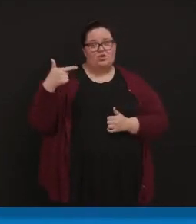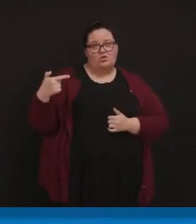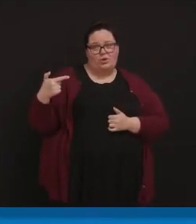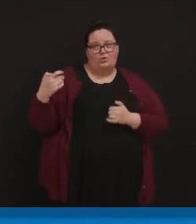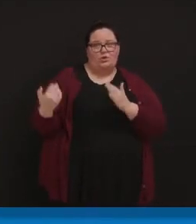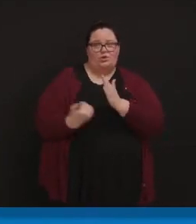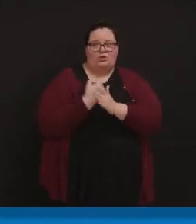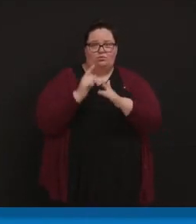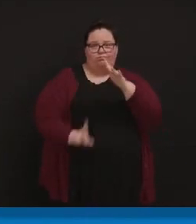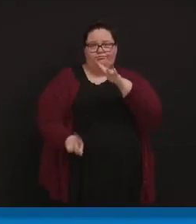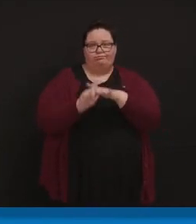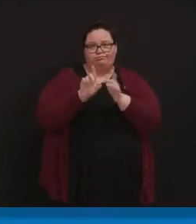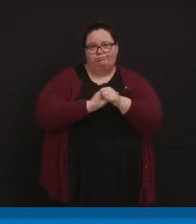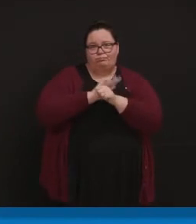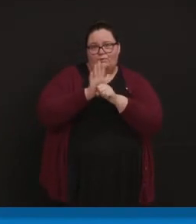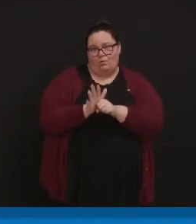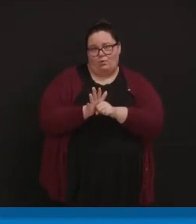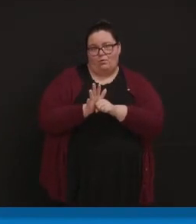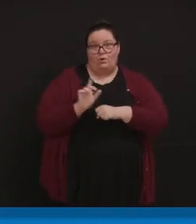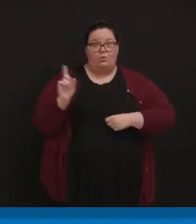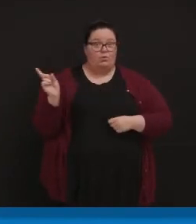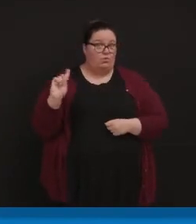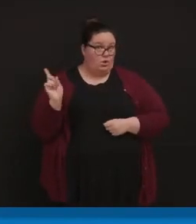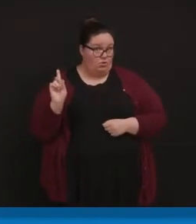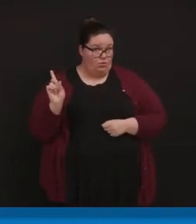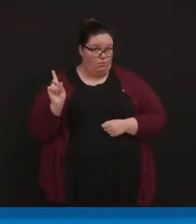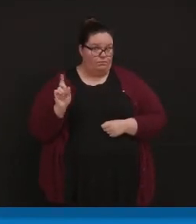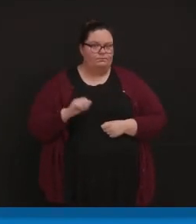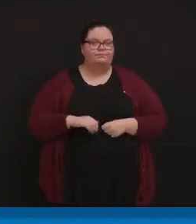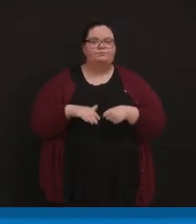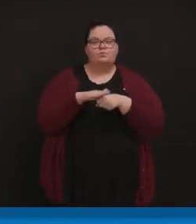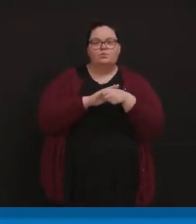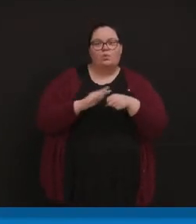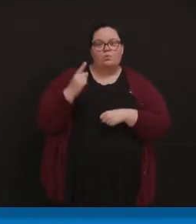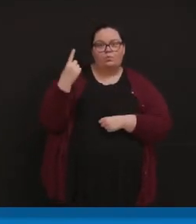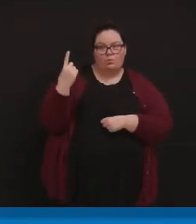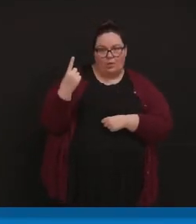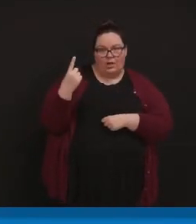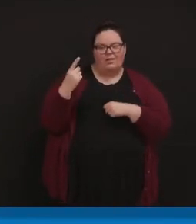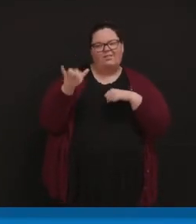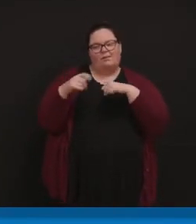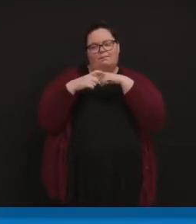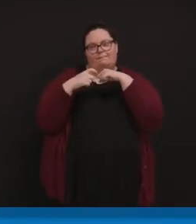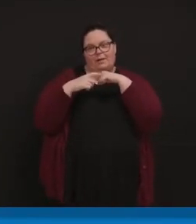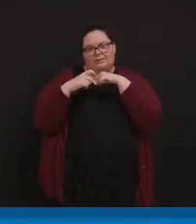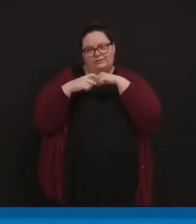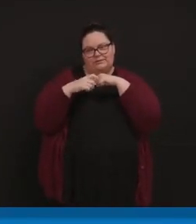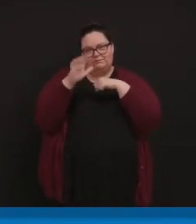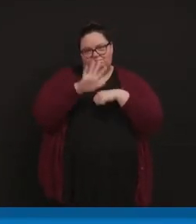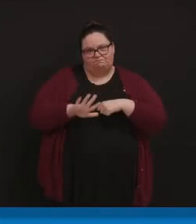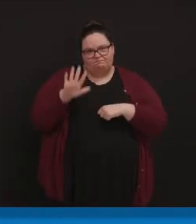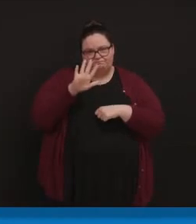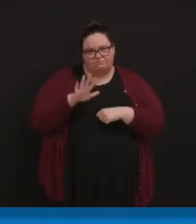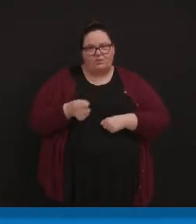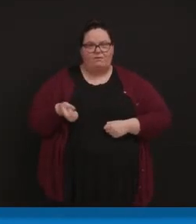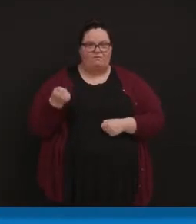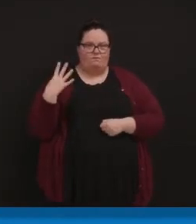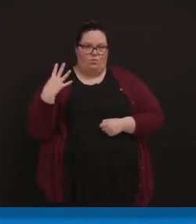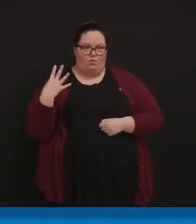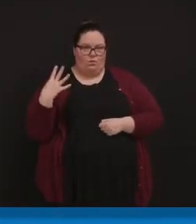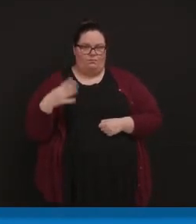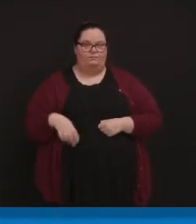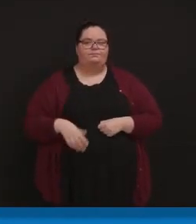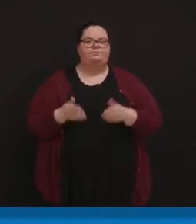of COVID-19 in the province. The new cases are as follows. In Zone 1, which is the Moncton and Southeast New Brunswick area, there are 4